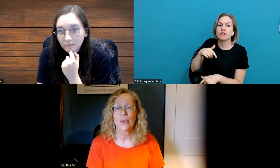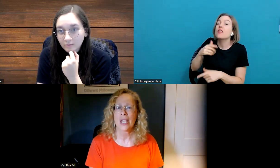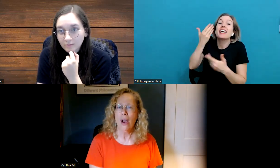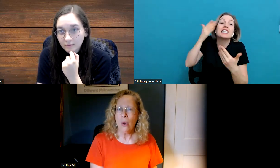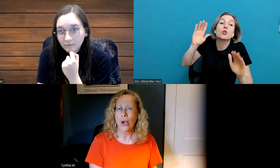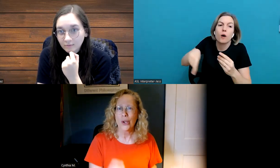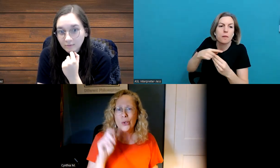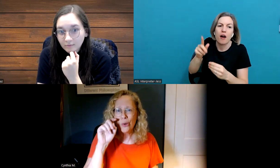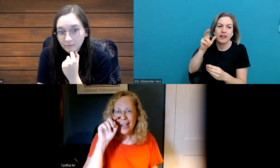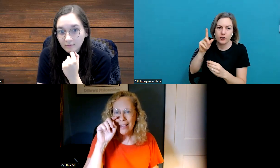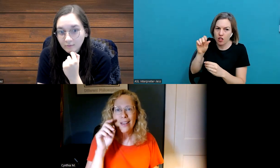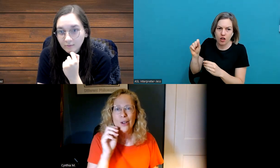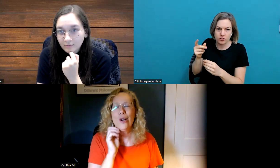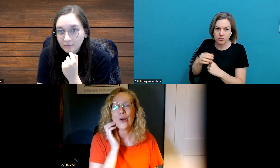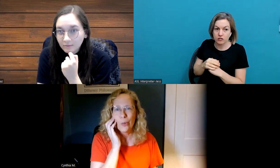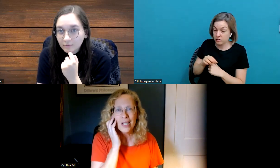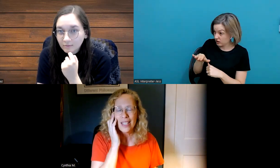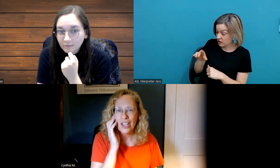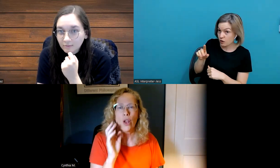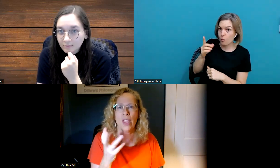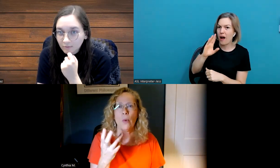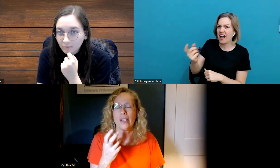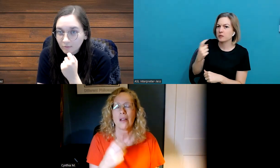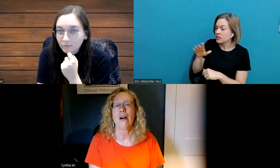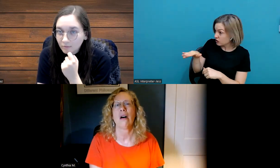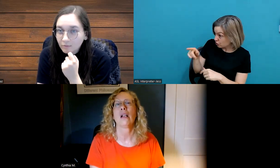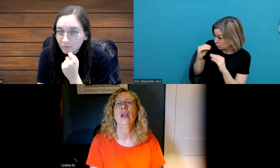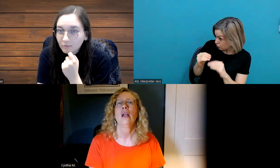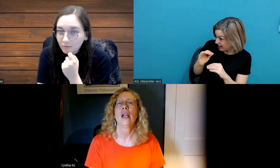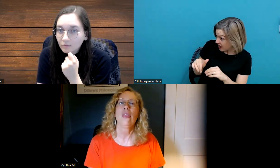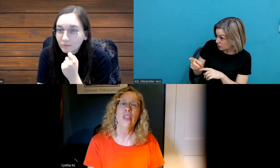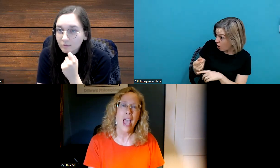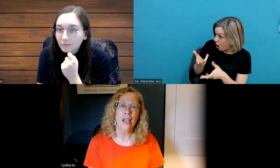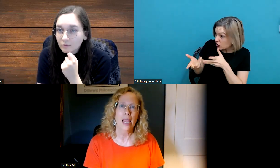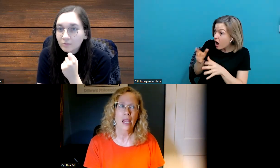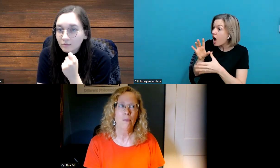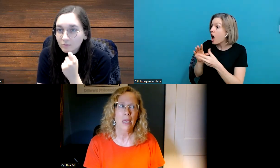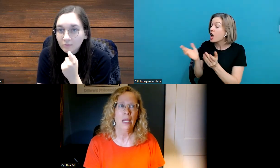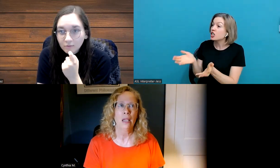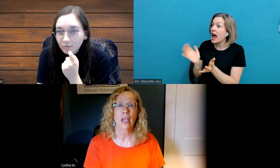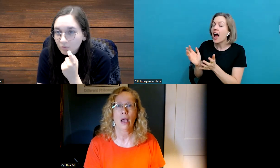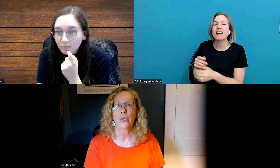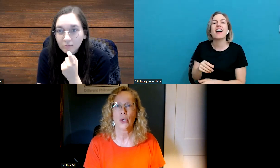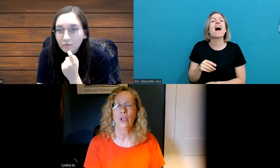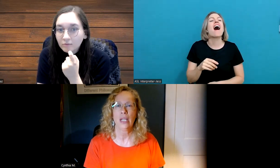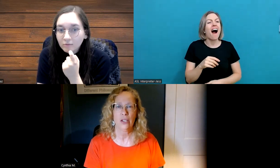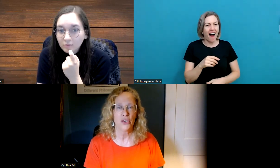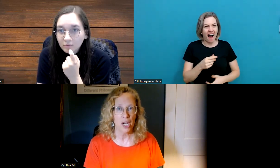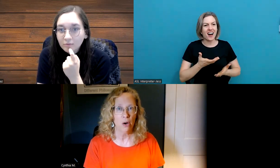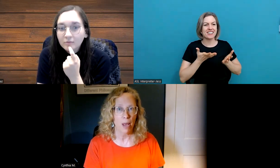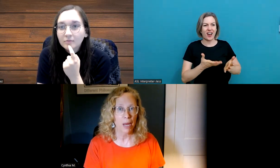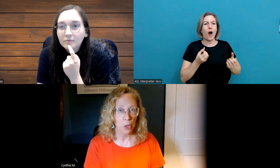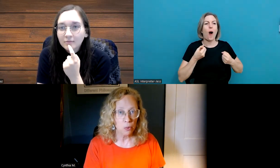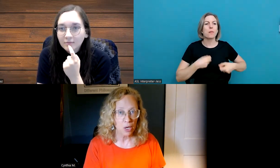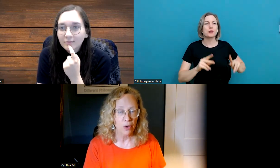So they would say, oh, well, are you training that dog or what's the, and they wanted to talk. And that gave me the opportunity to